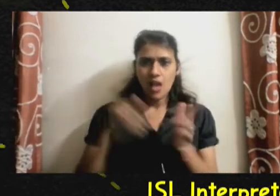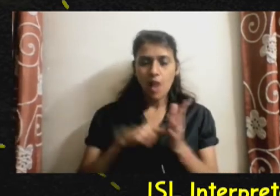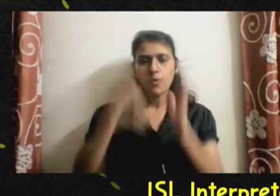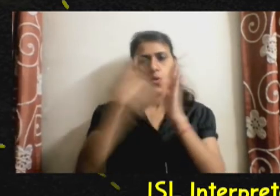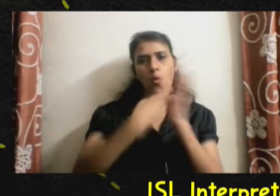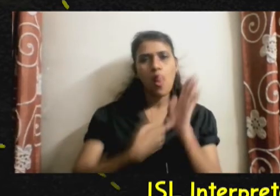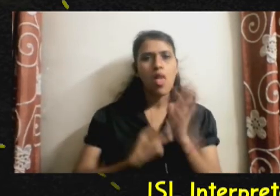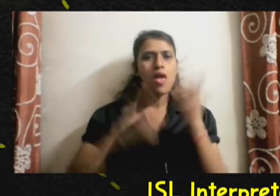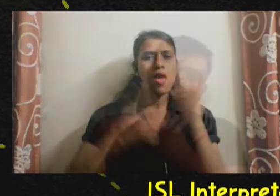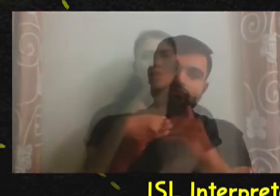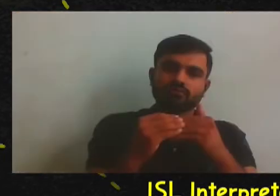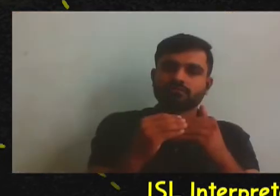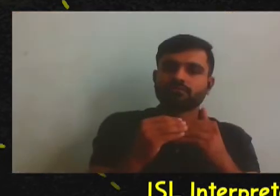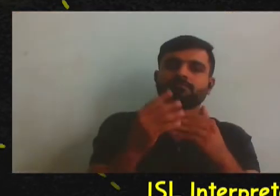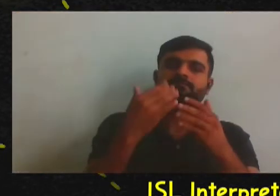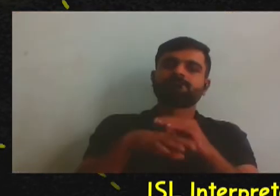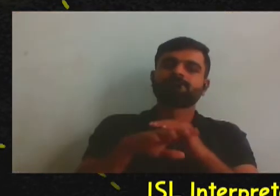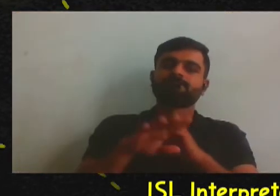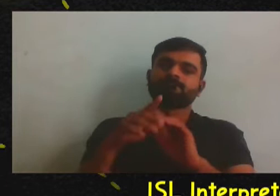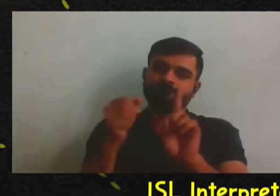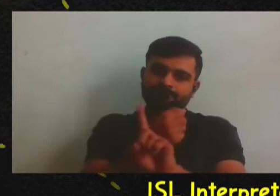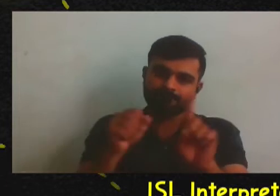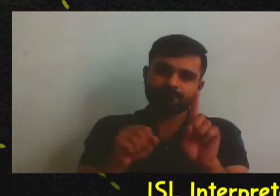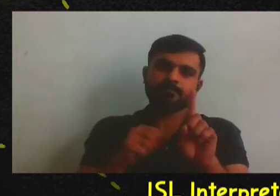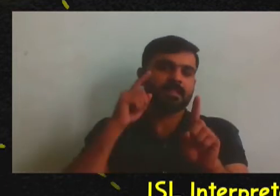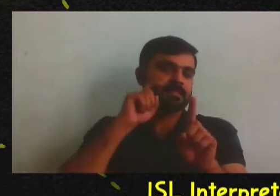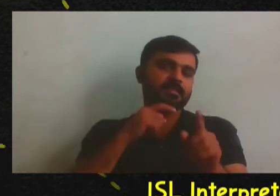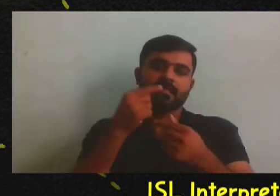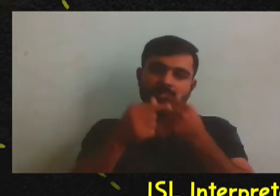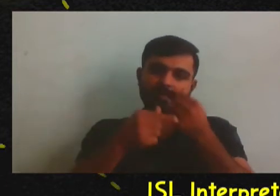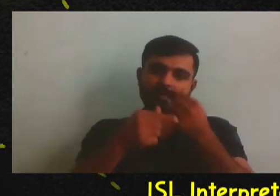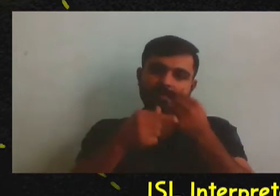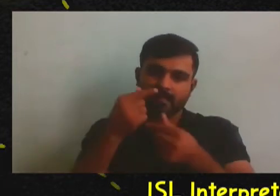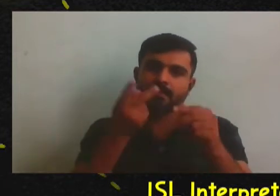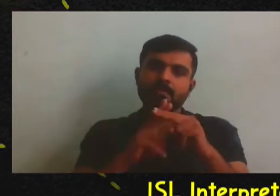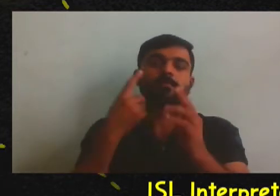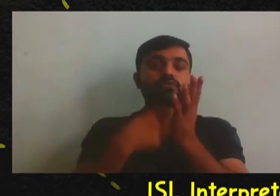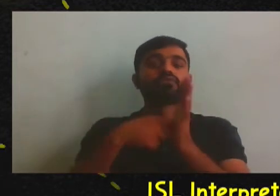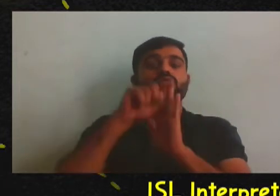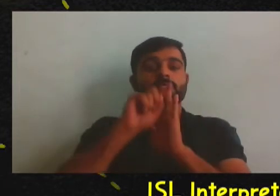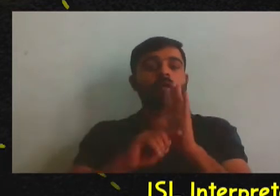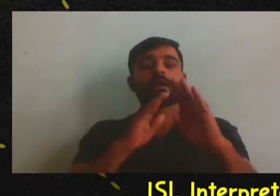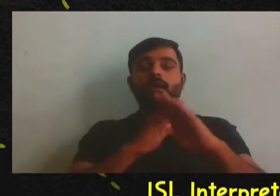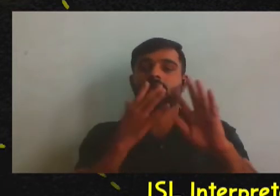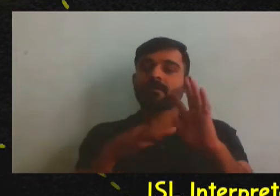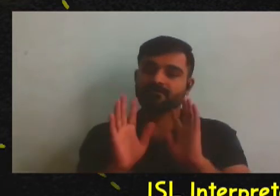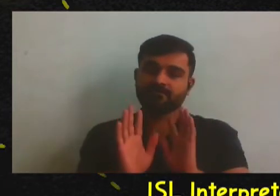through incredibly violent sexual abuse, right? There are certain protocols related to sexual